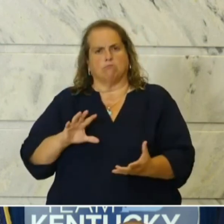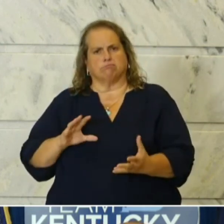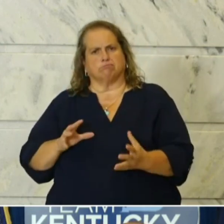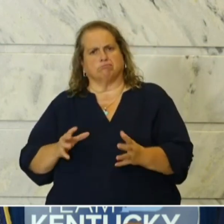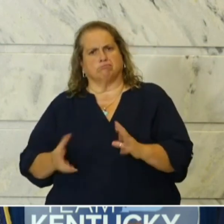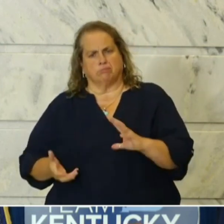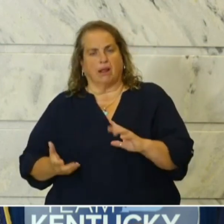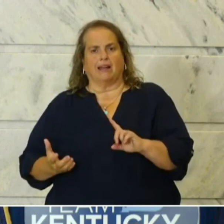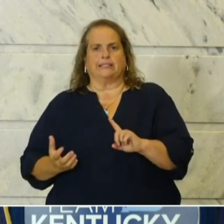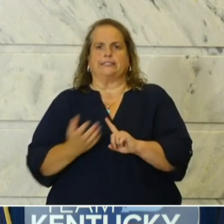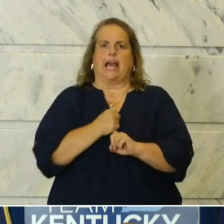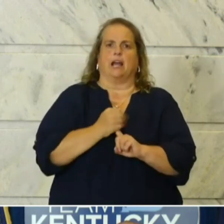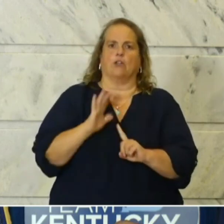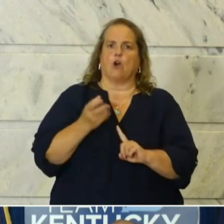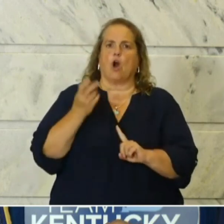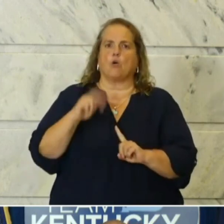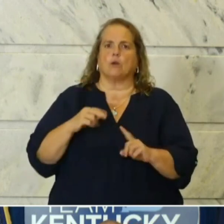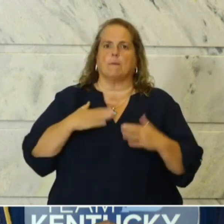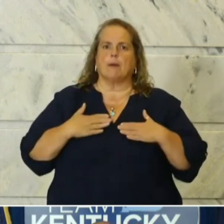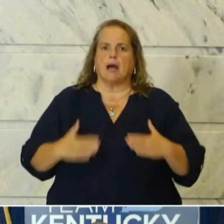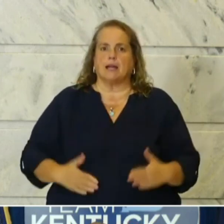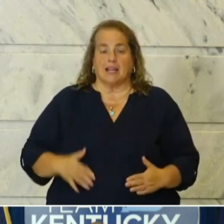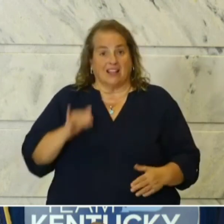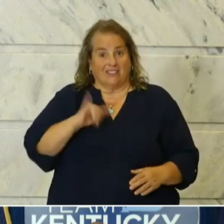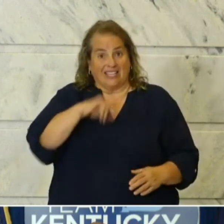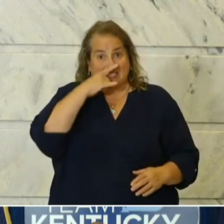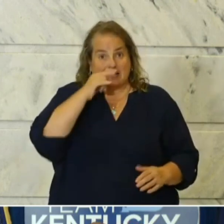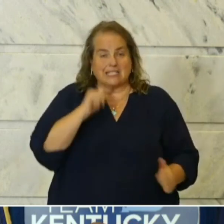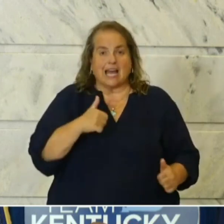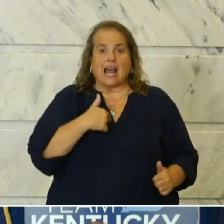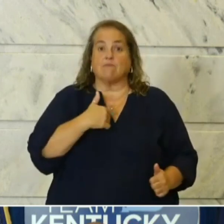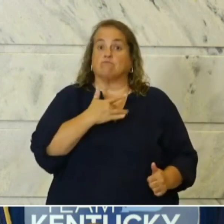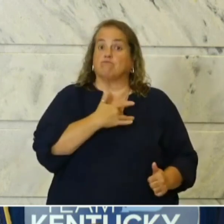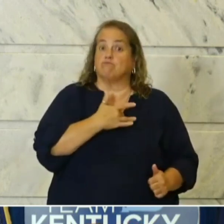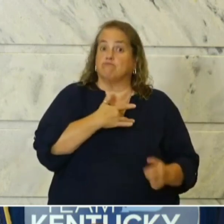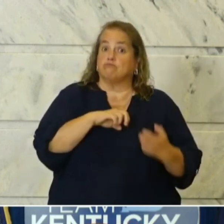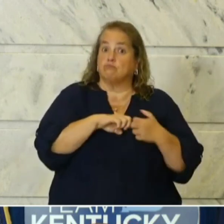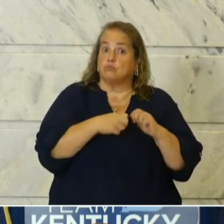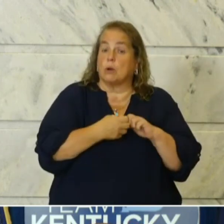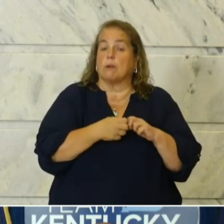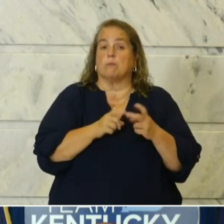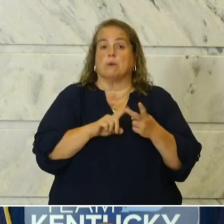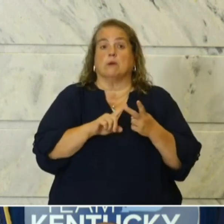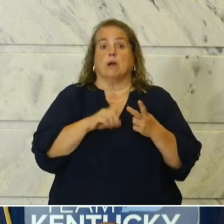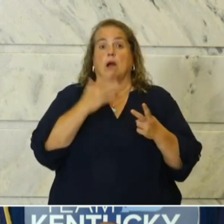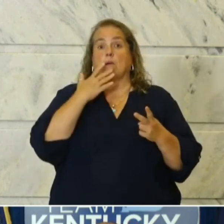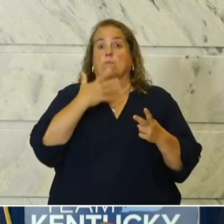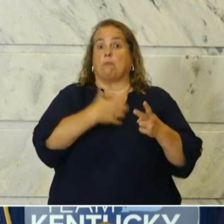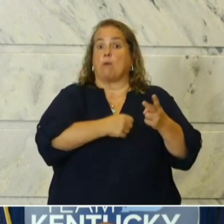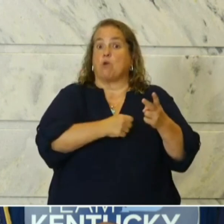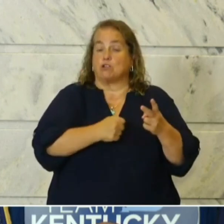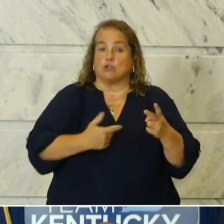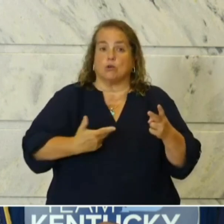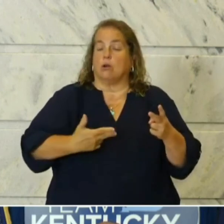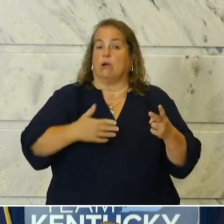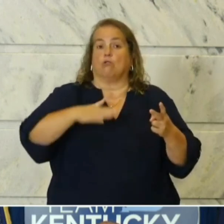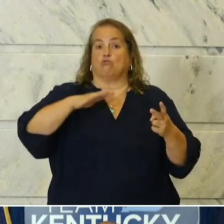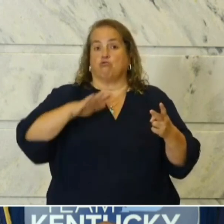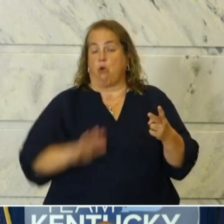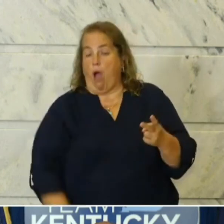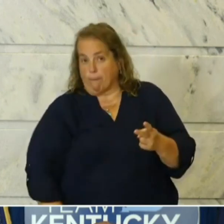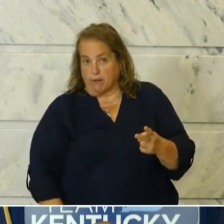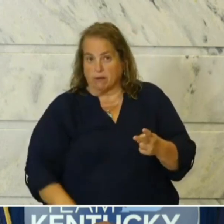body. These kids could have coronary artery aneurysms. They could go, their blood pressure could drop so precipitously they're in